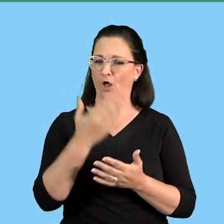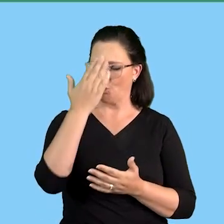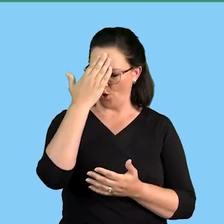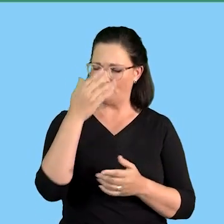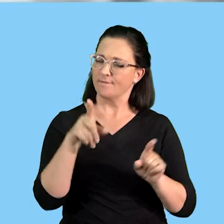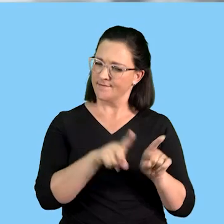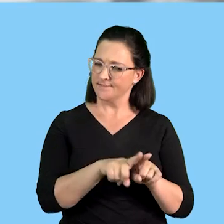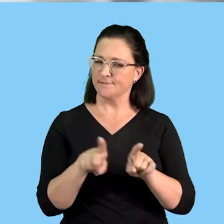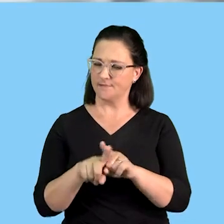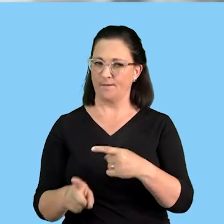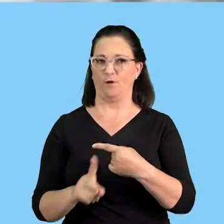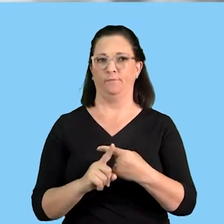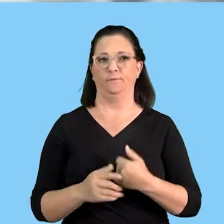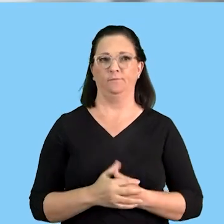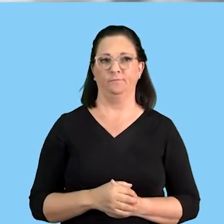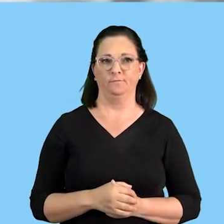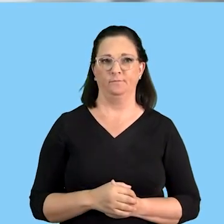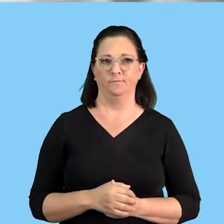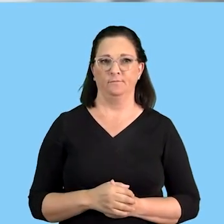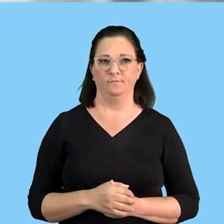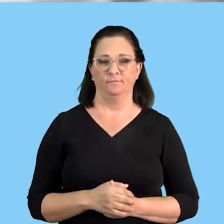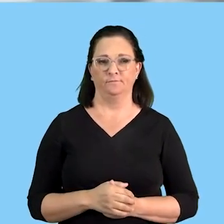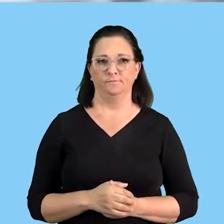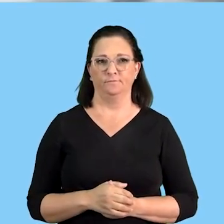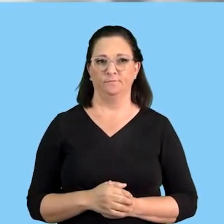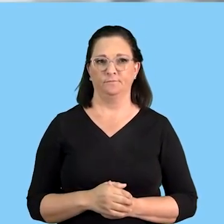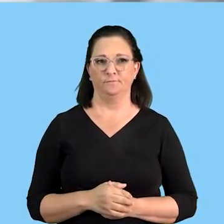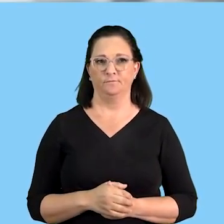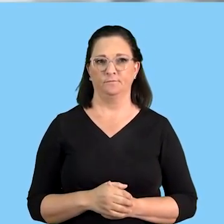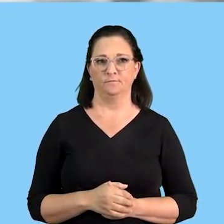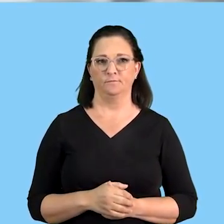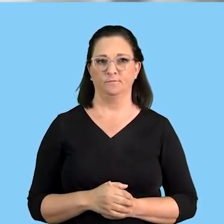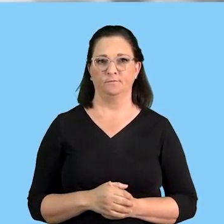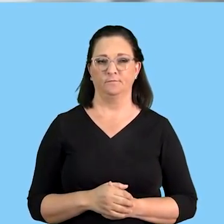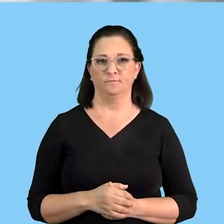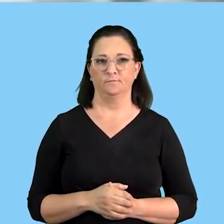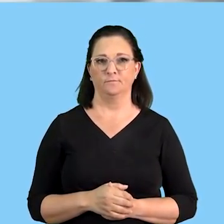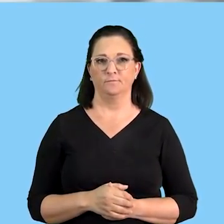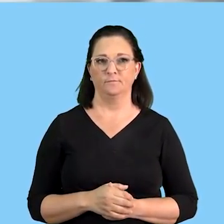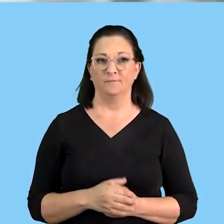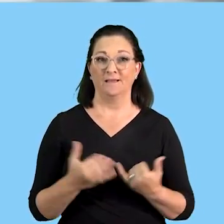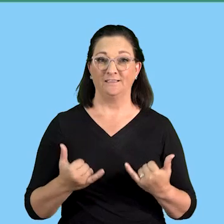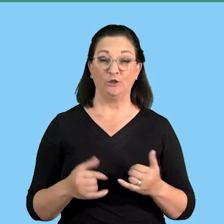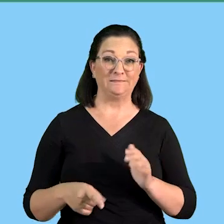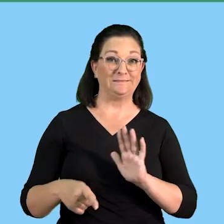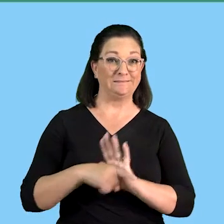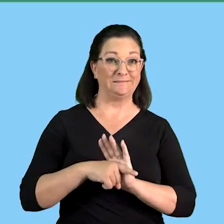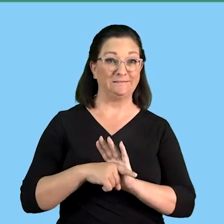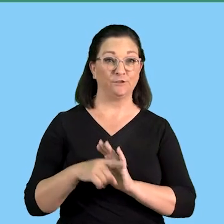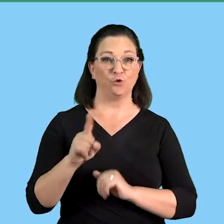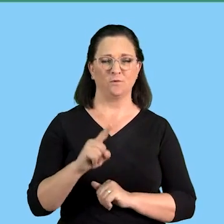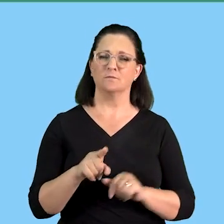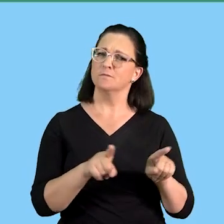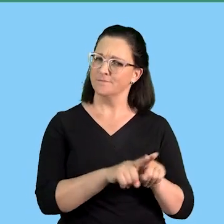company, you are also studying your personal liability company. Then, what are the negatives? The disadvantages are also the